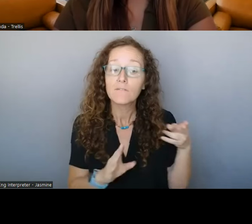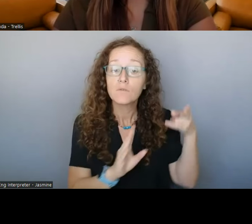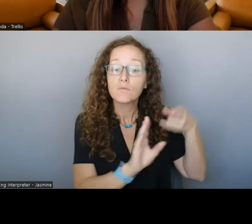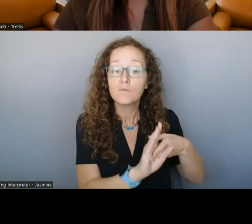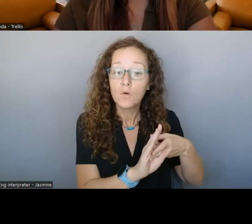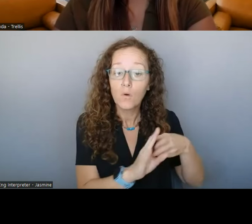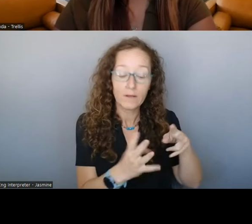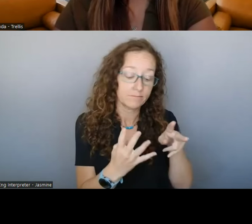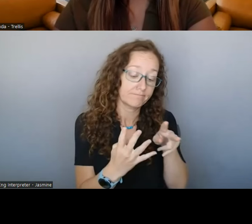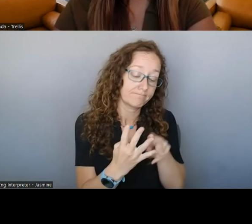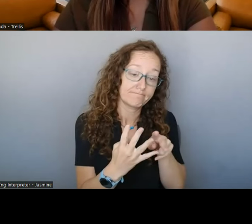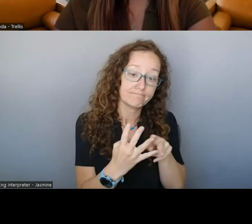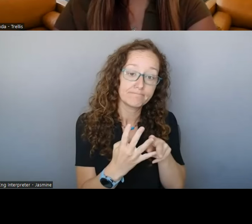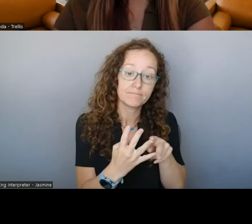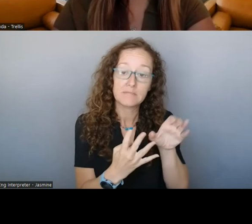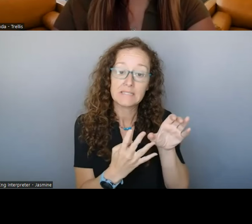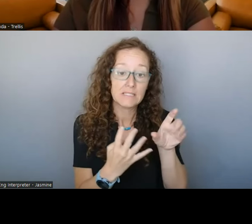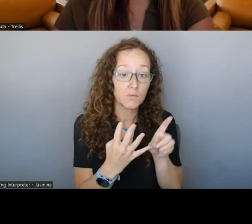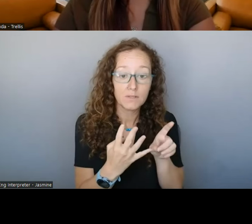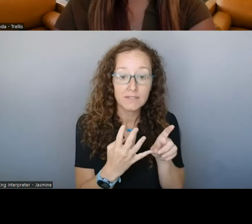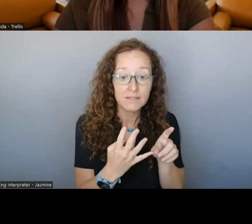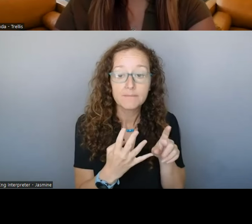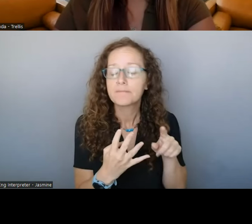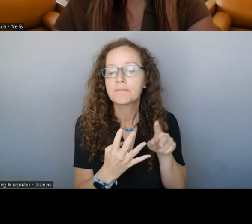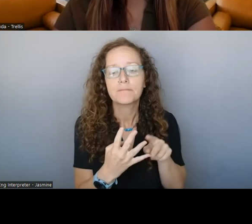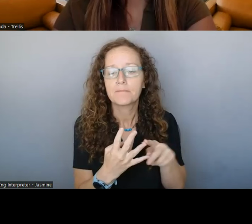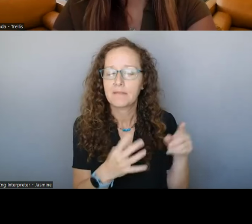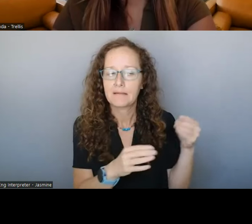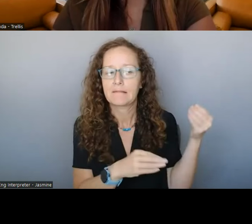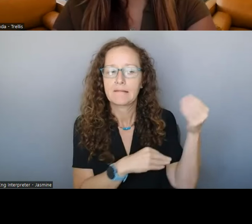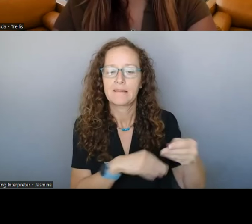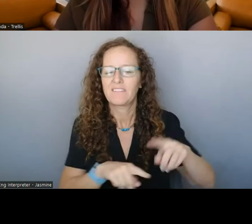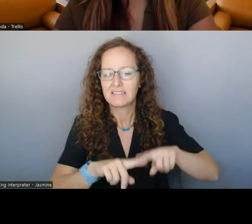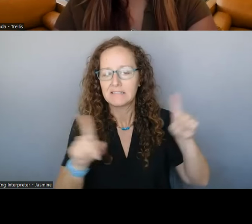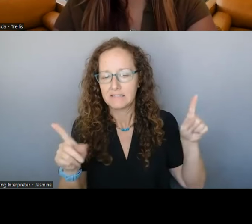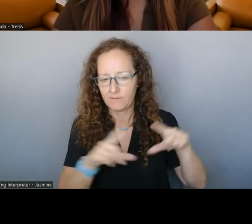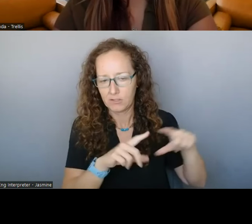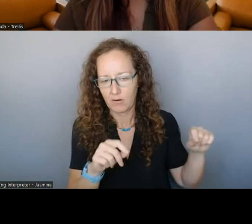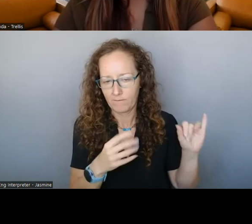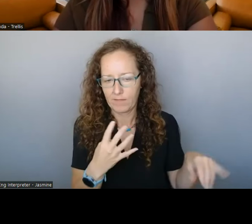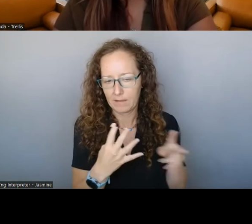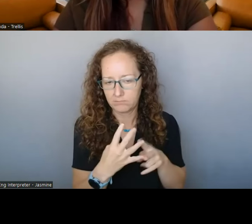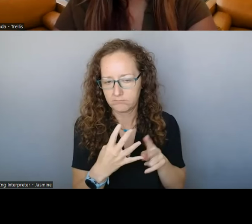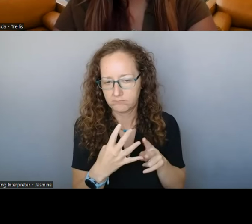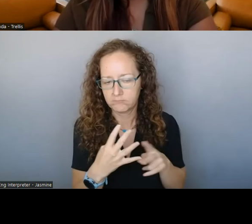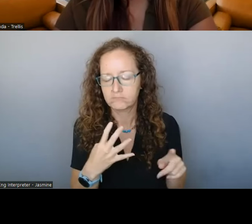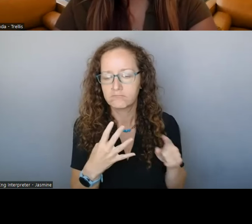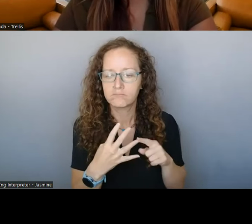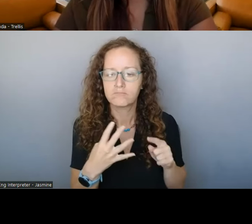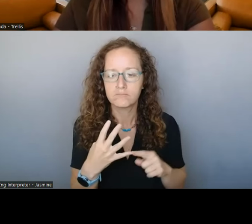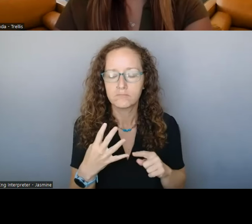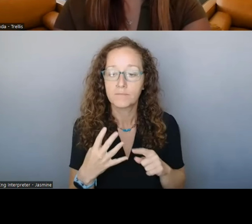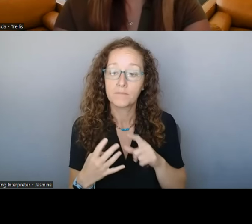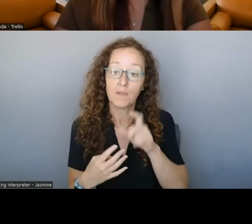a Part D prescription drug plan, you will be issued a separate card. And this card doesn't replace a Social Security